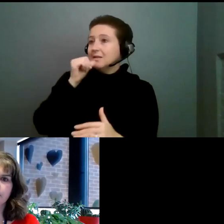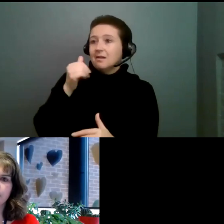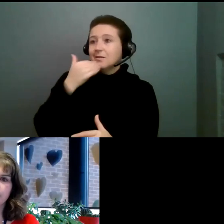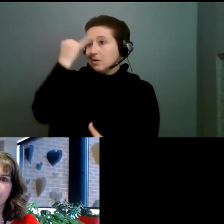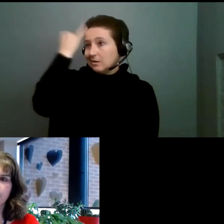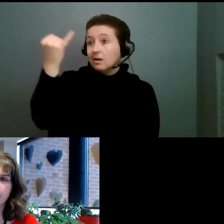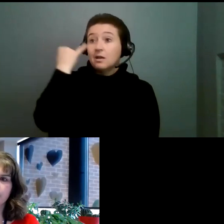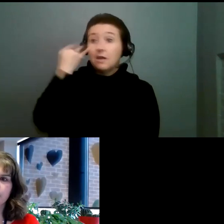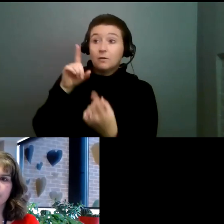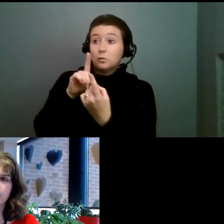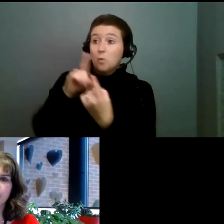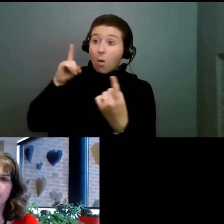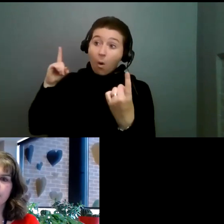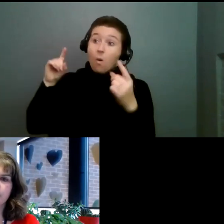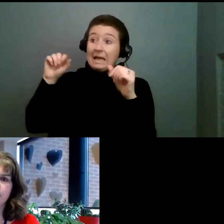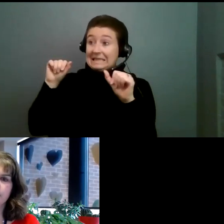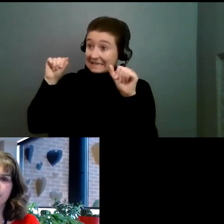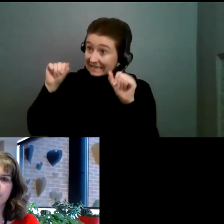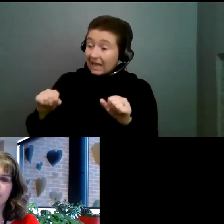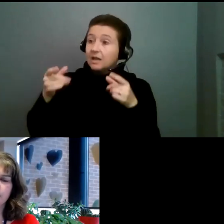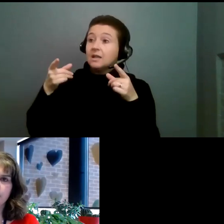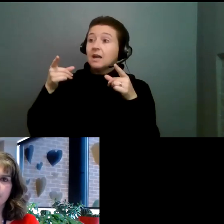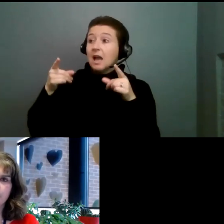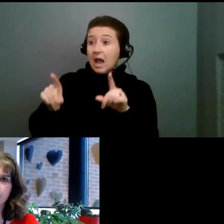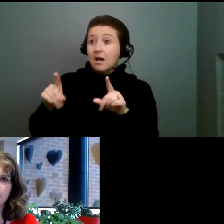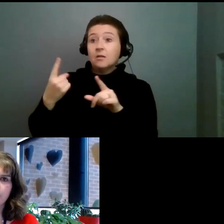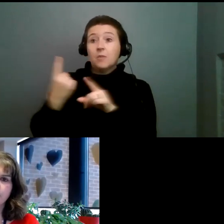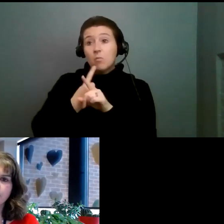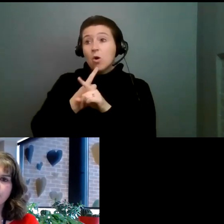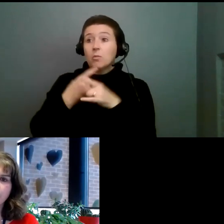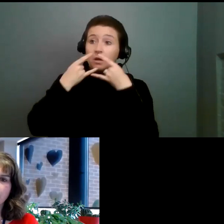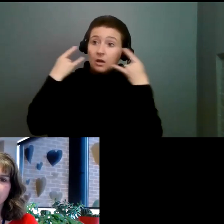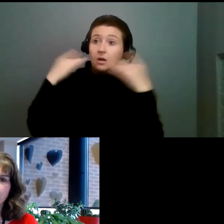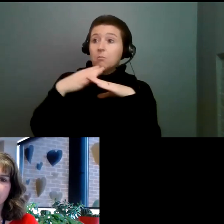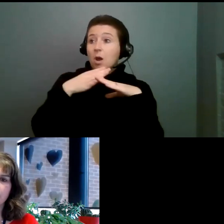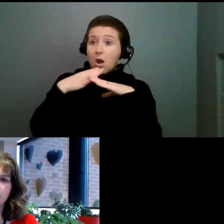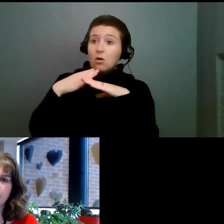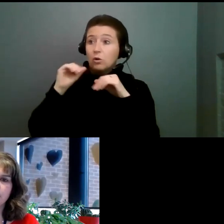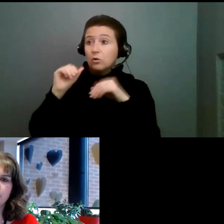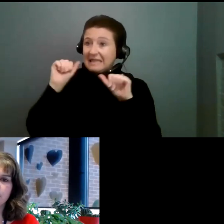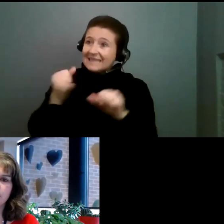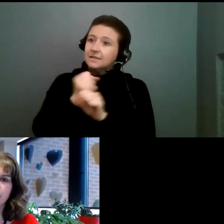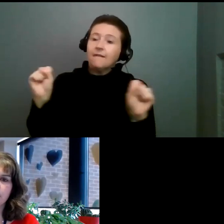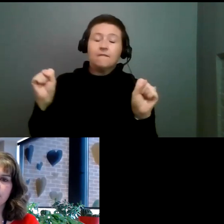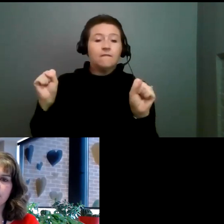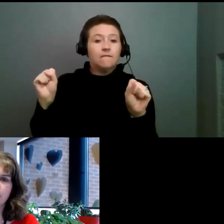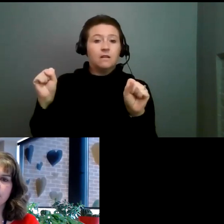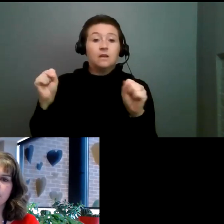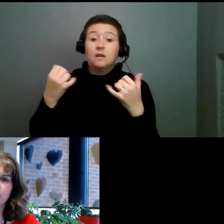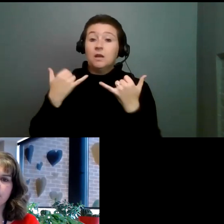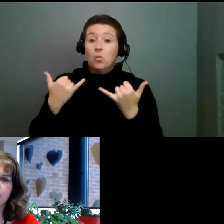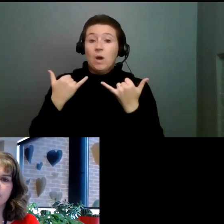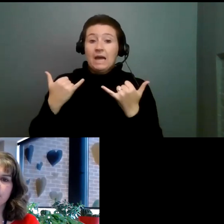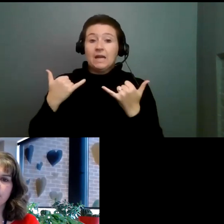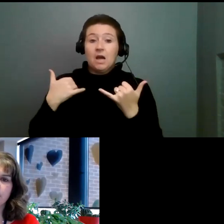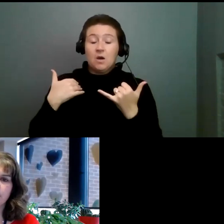If social distancing can be maintained and appropriate barriers are used, it can be made safe. We're currently working